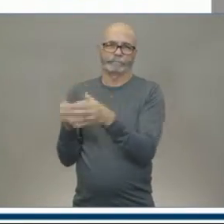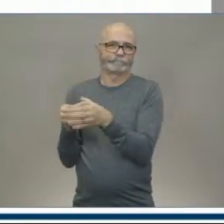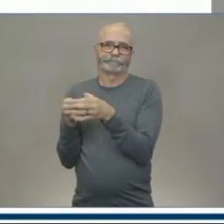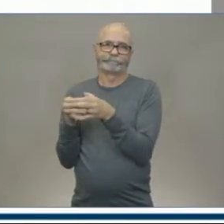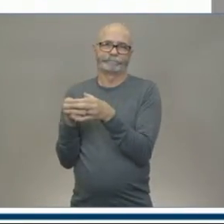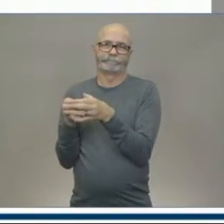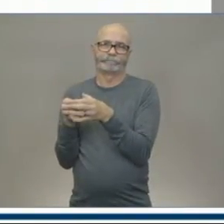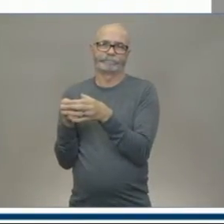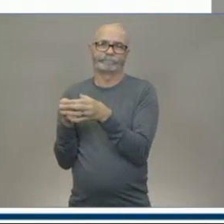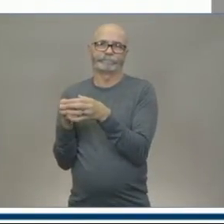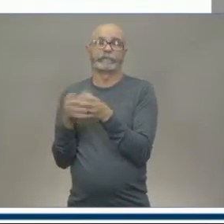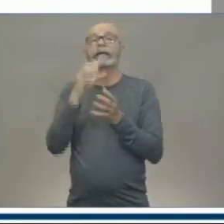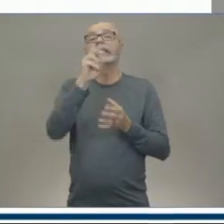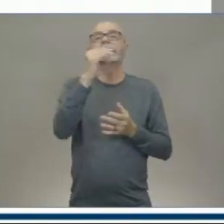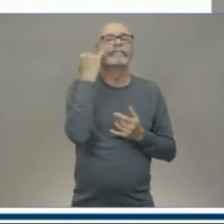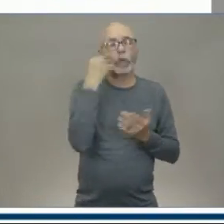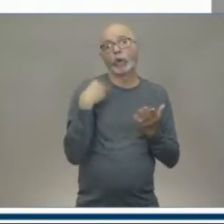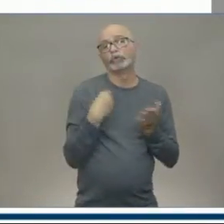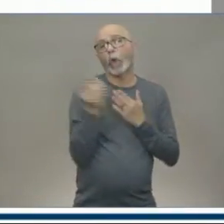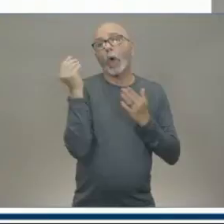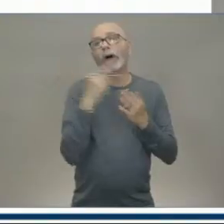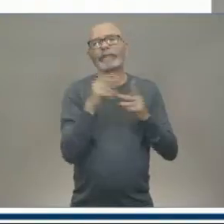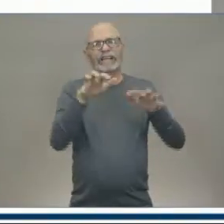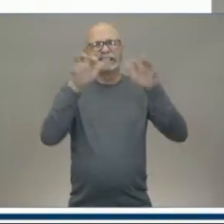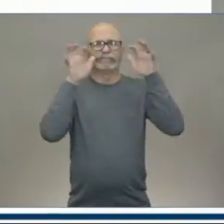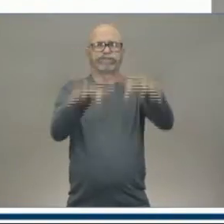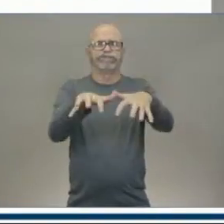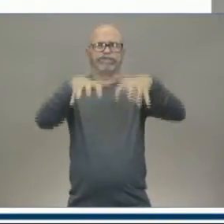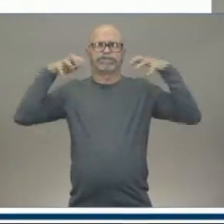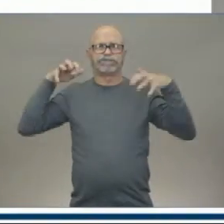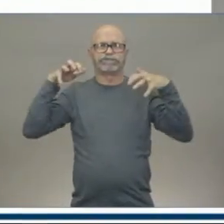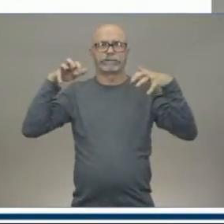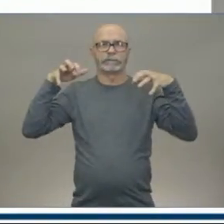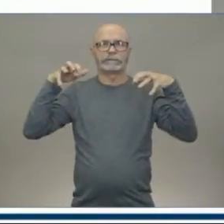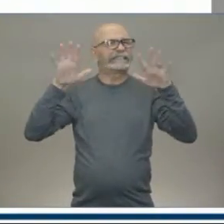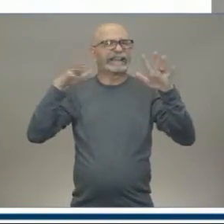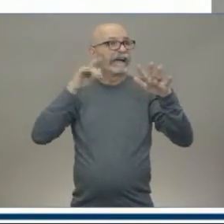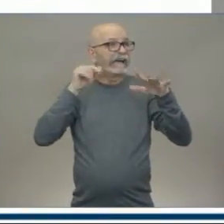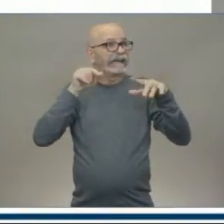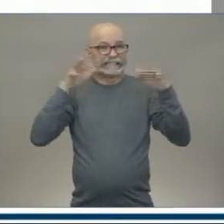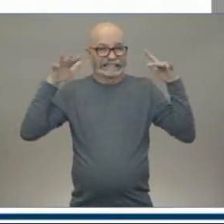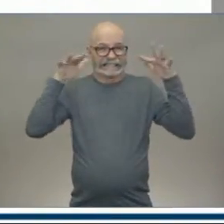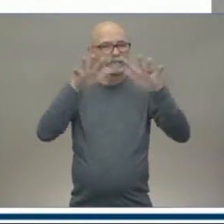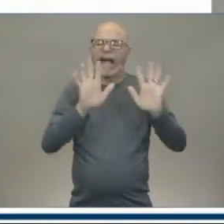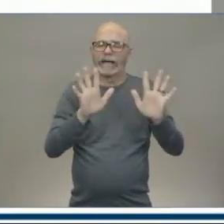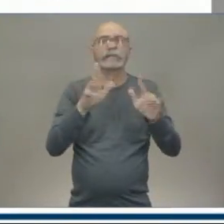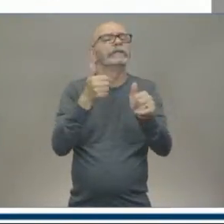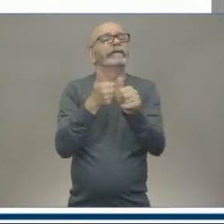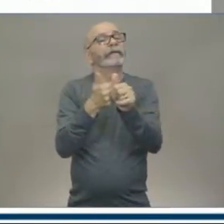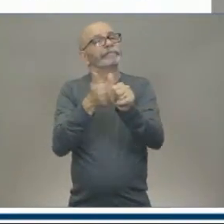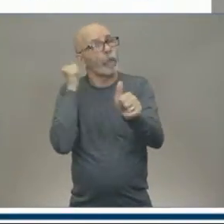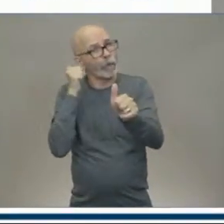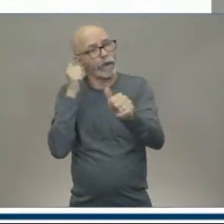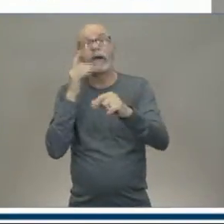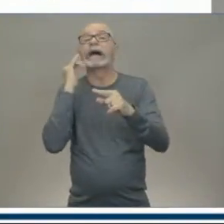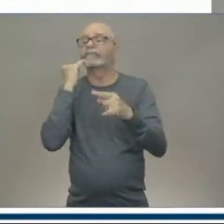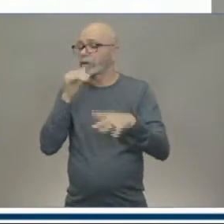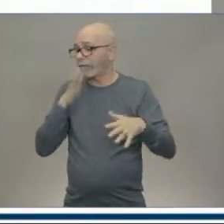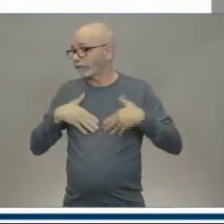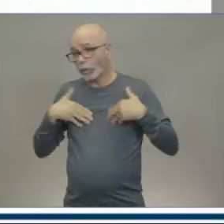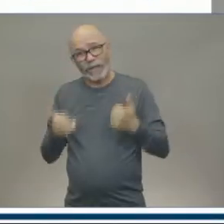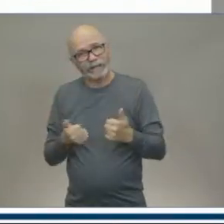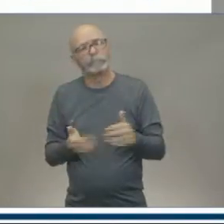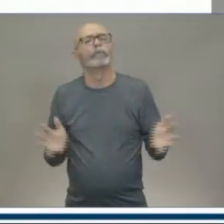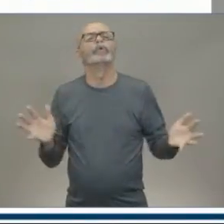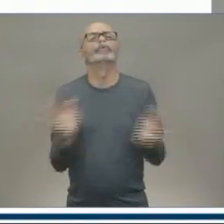when shopping, wearing a mask, and staying home if you're unwell remain critically important. As I said on Tuesday,